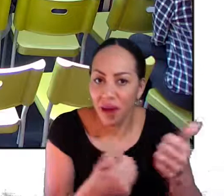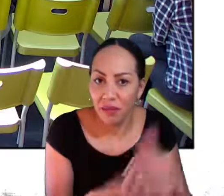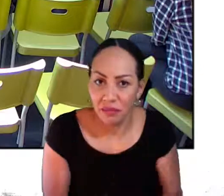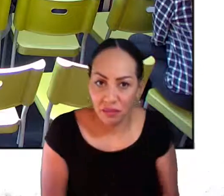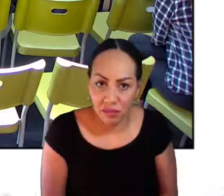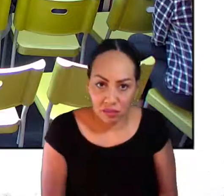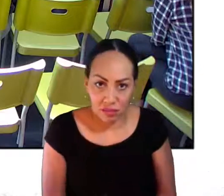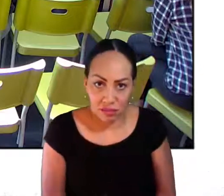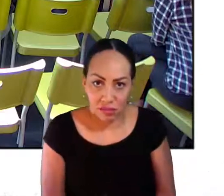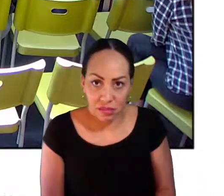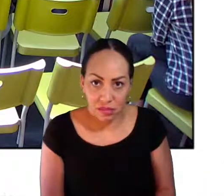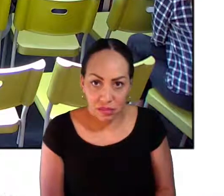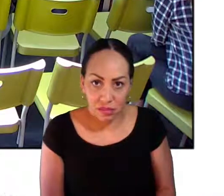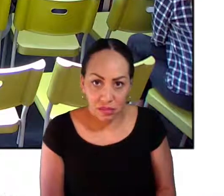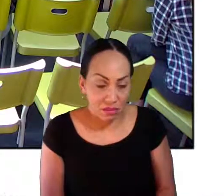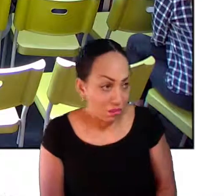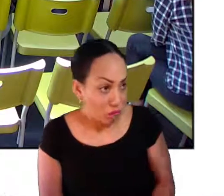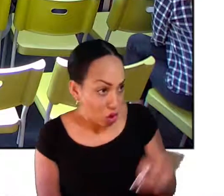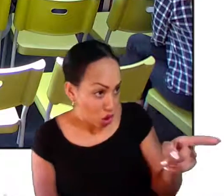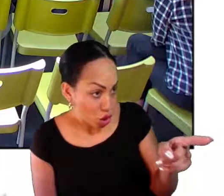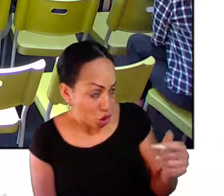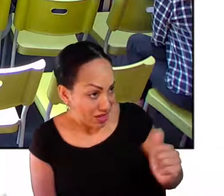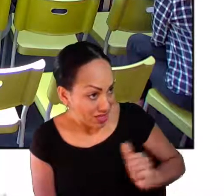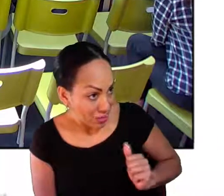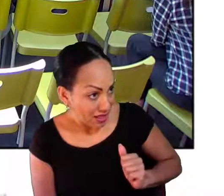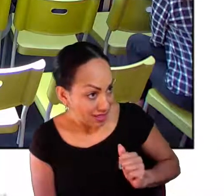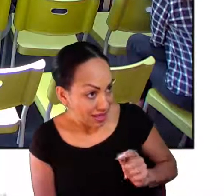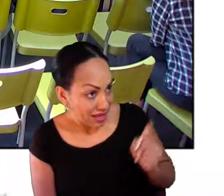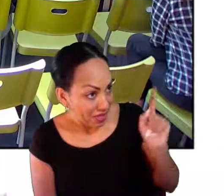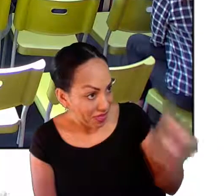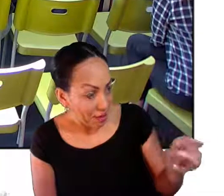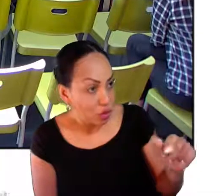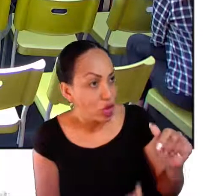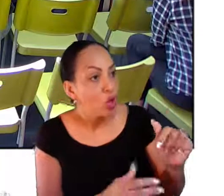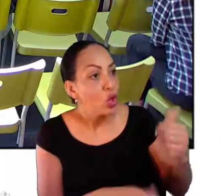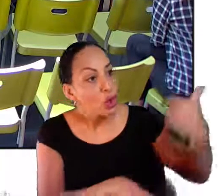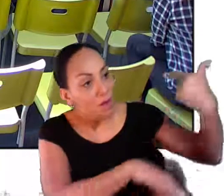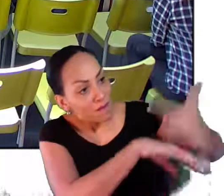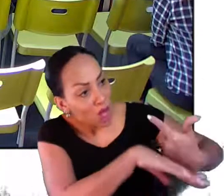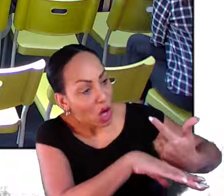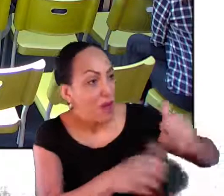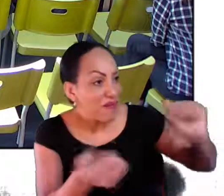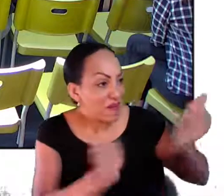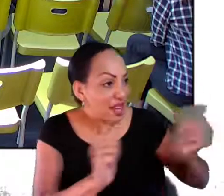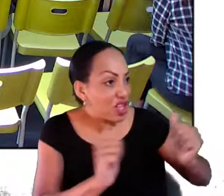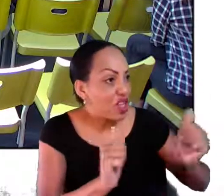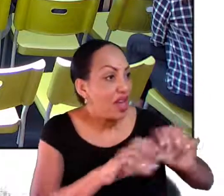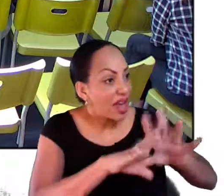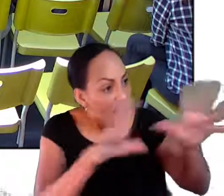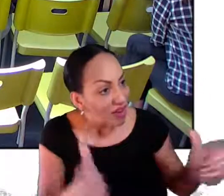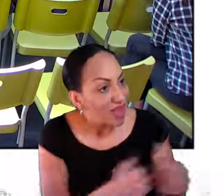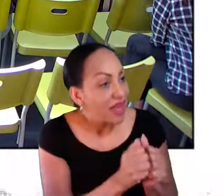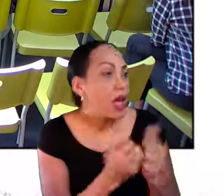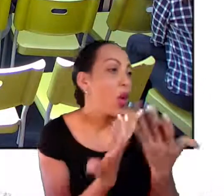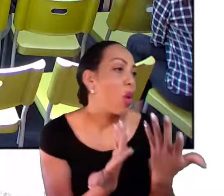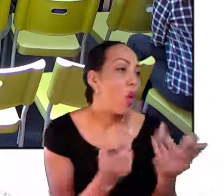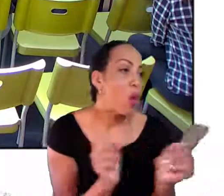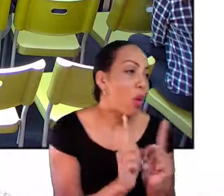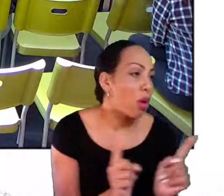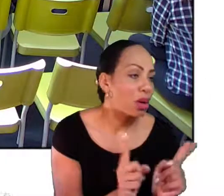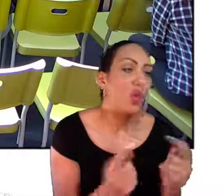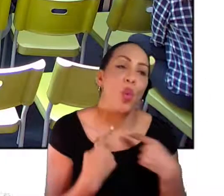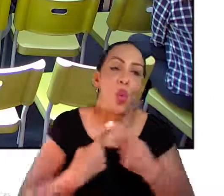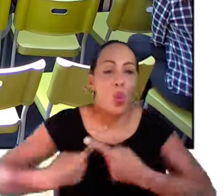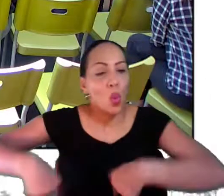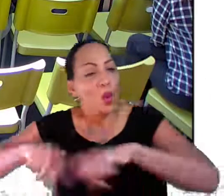end of it? Are you expecting it to be of a certain length? I guess it's thinking about outputs in the way. So that's something that we talk about in the studio a lot, is this idea of